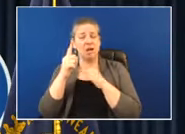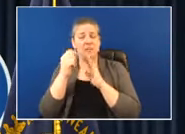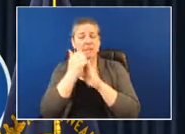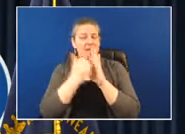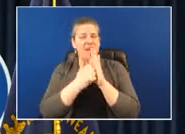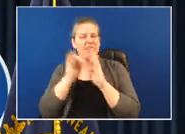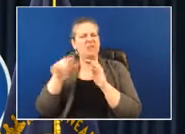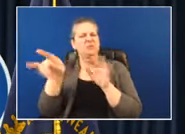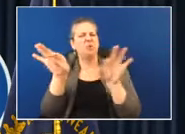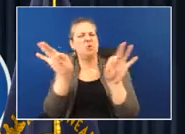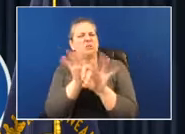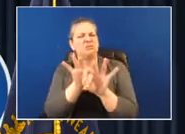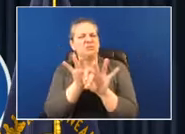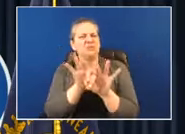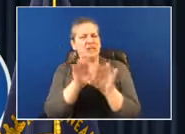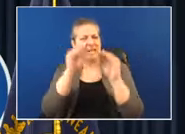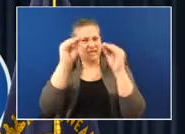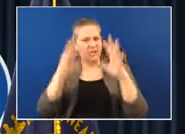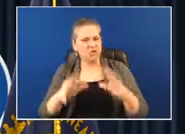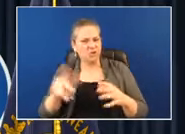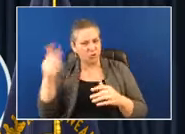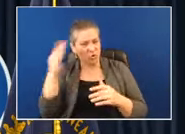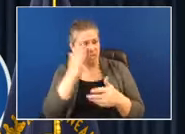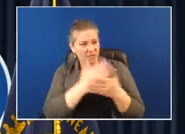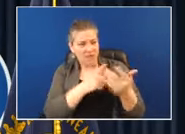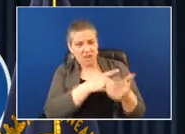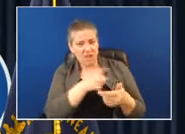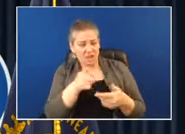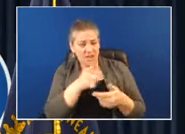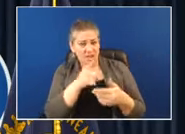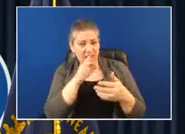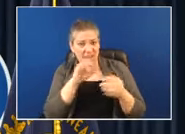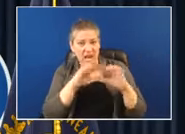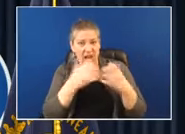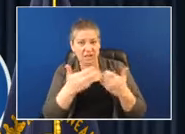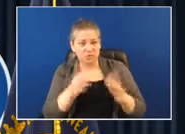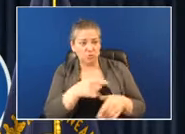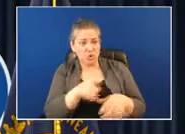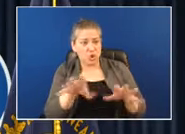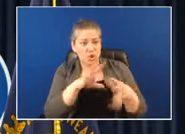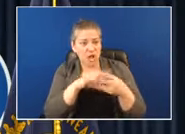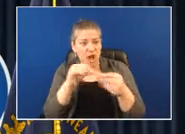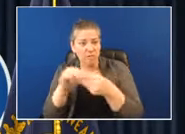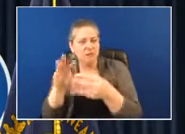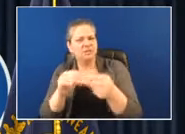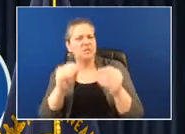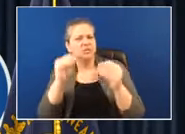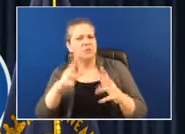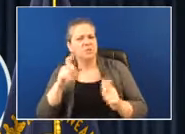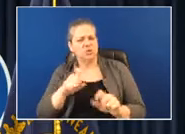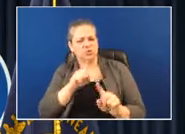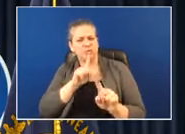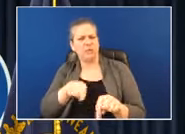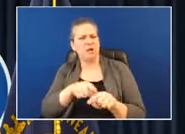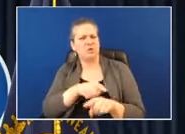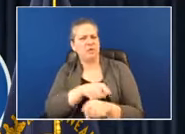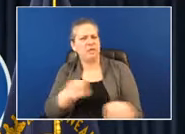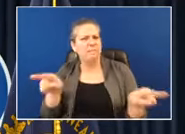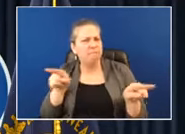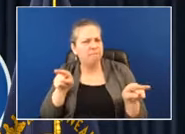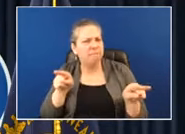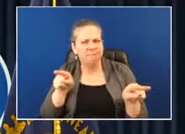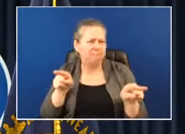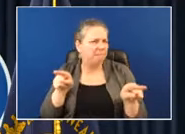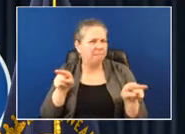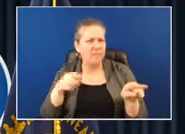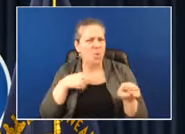to respond to some comments made in the classroom as well. We can't put them in that